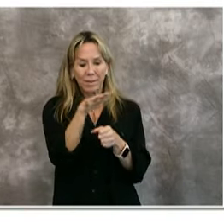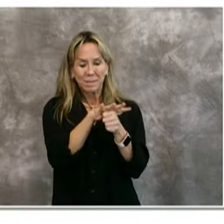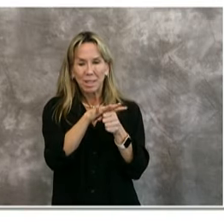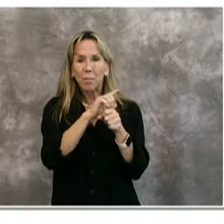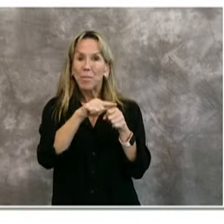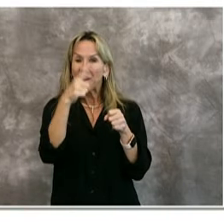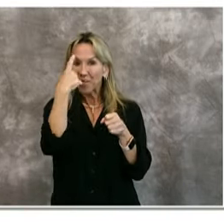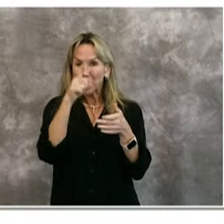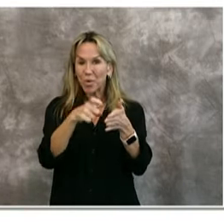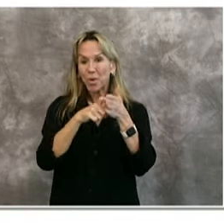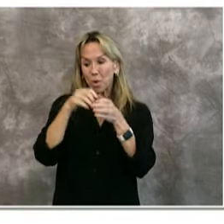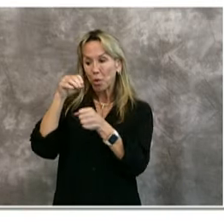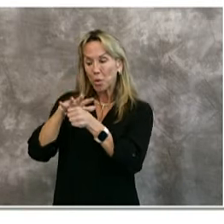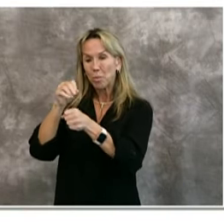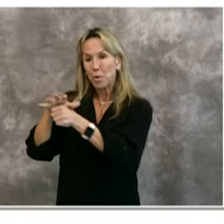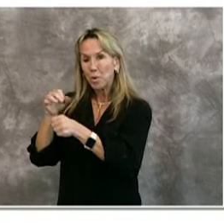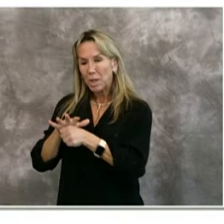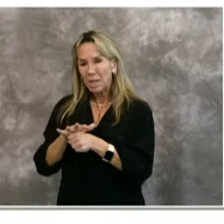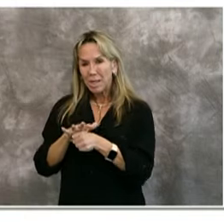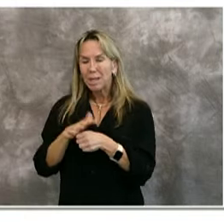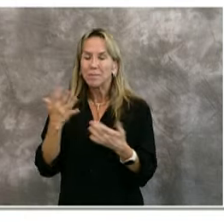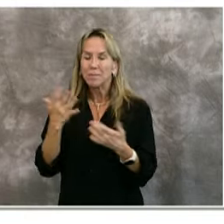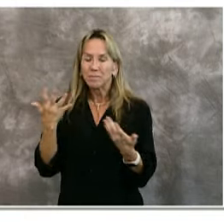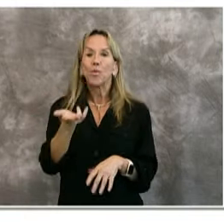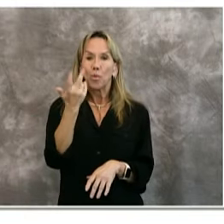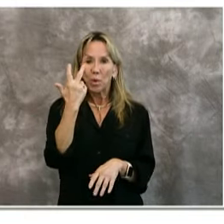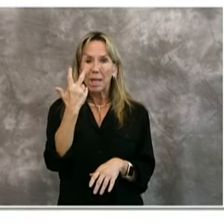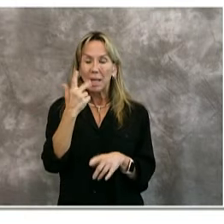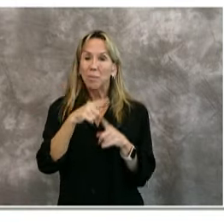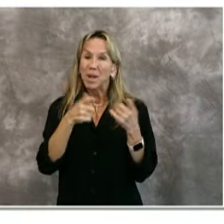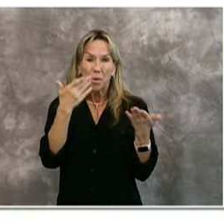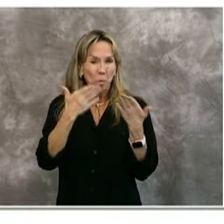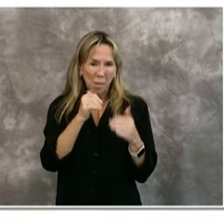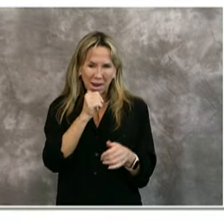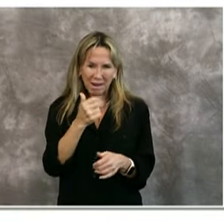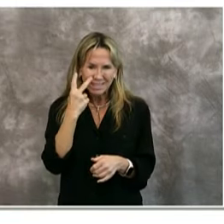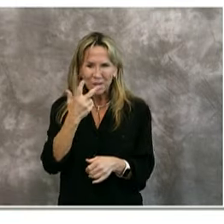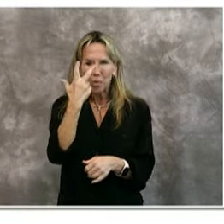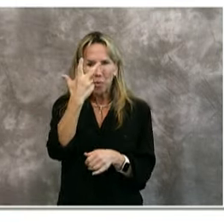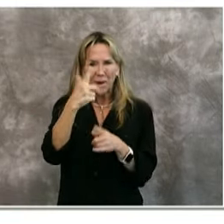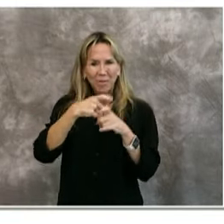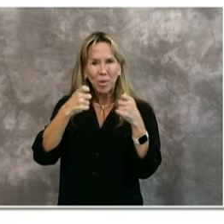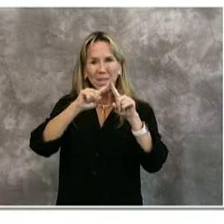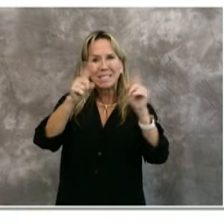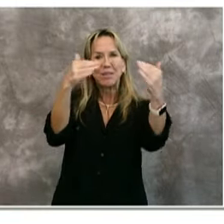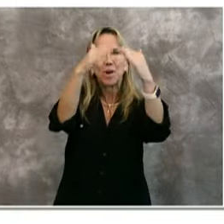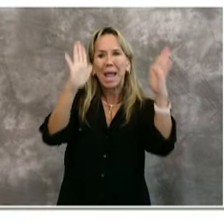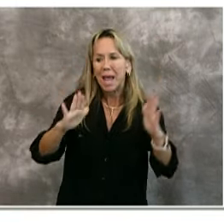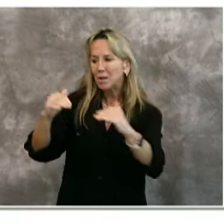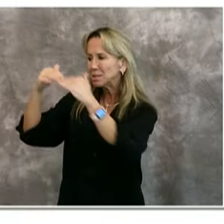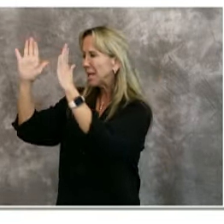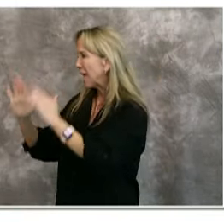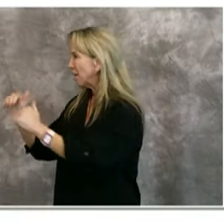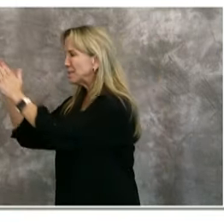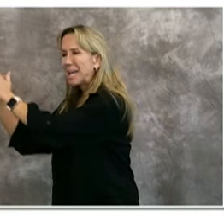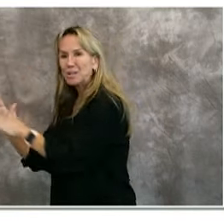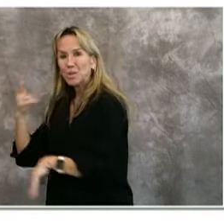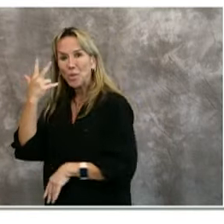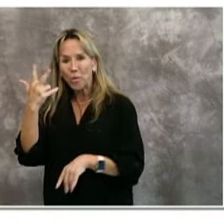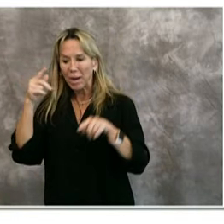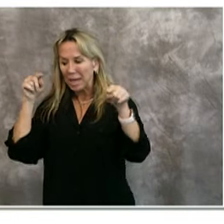3 cases from 3 different households. You might get one case. A week later, you might get another